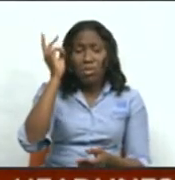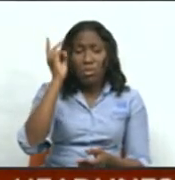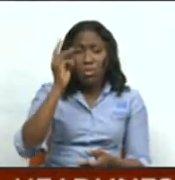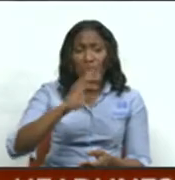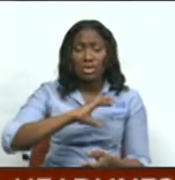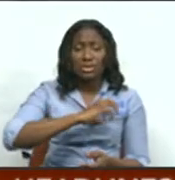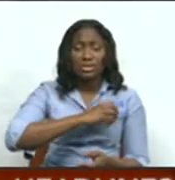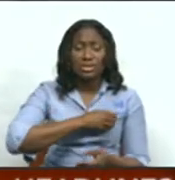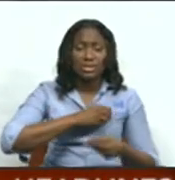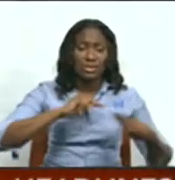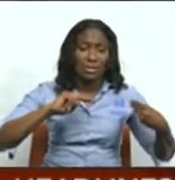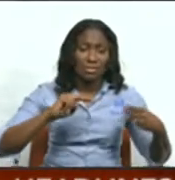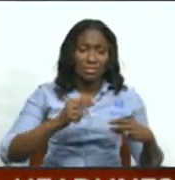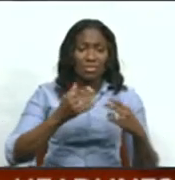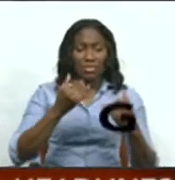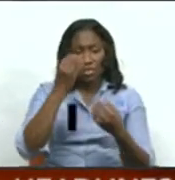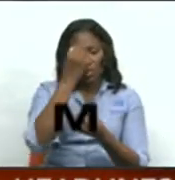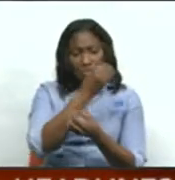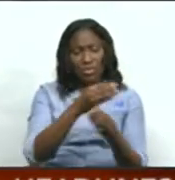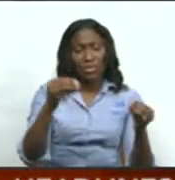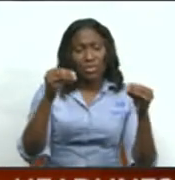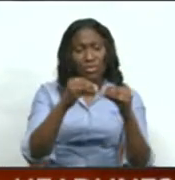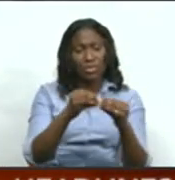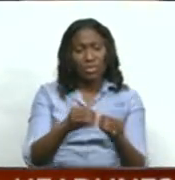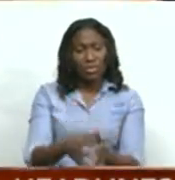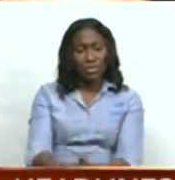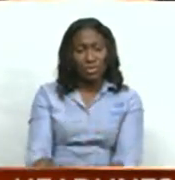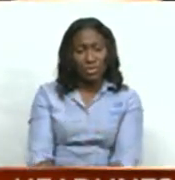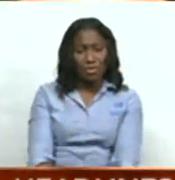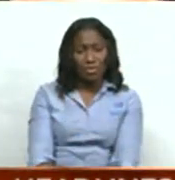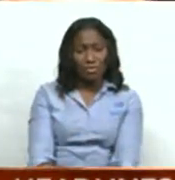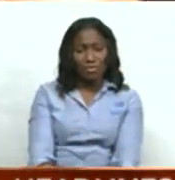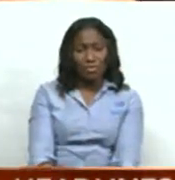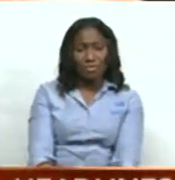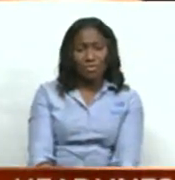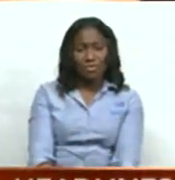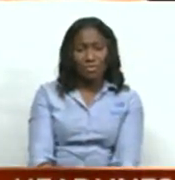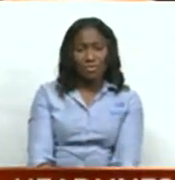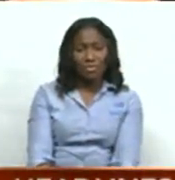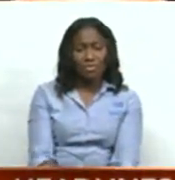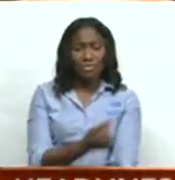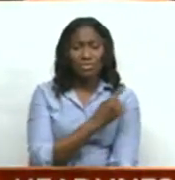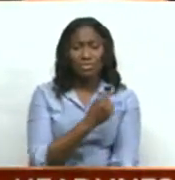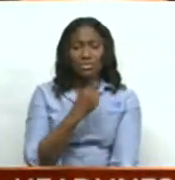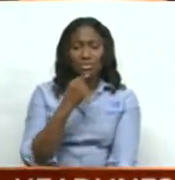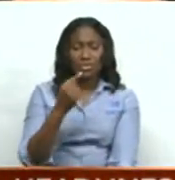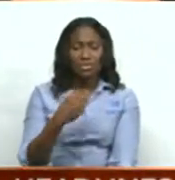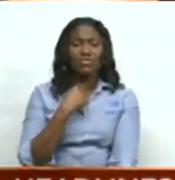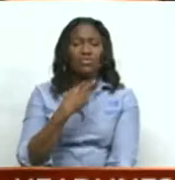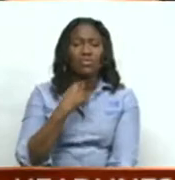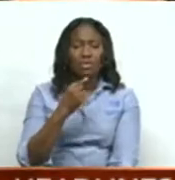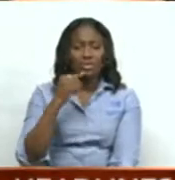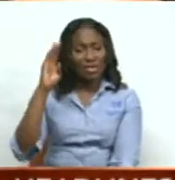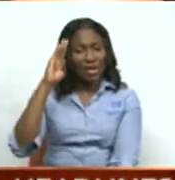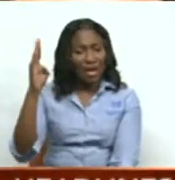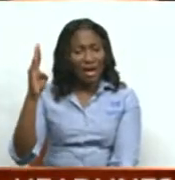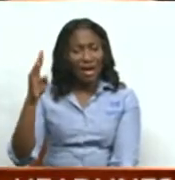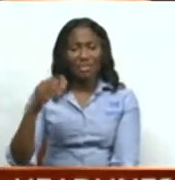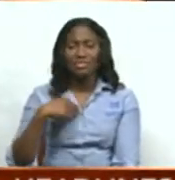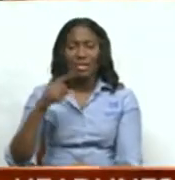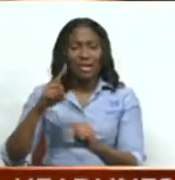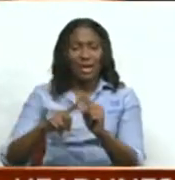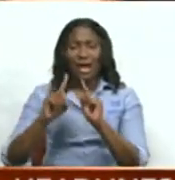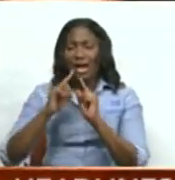intensifies. Here's more from Timothy Shasto and Carissa Lee. Hi, this is Akisha. Sorry, can I come to the phone right now? Call me